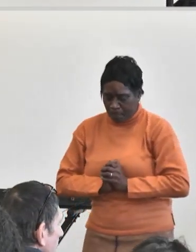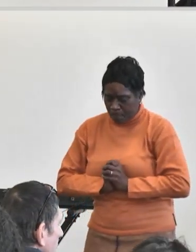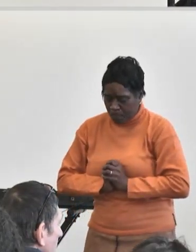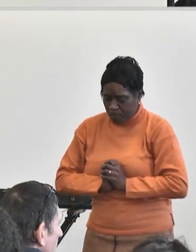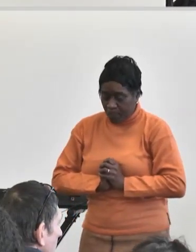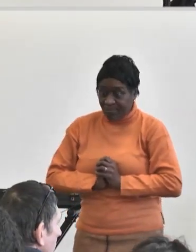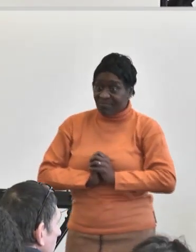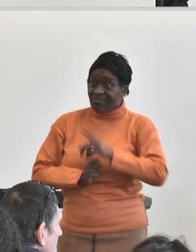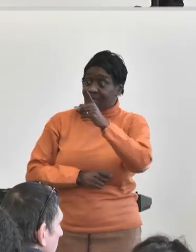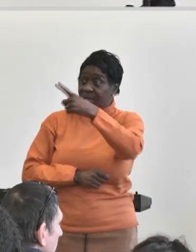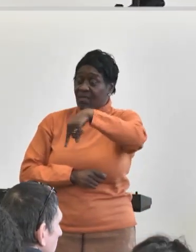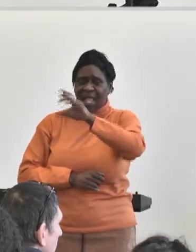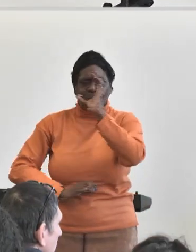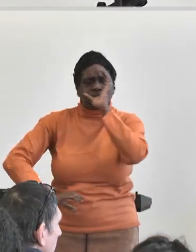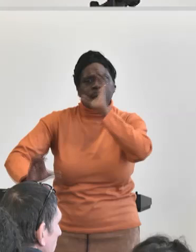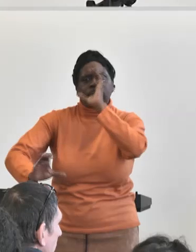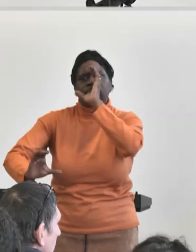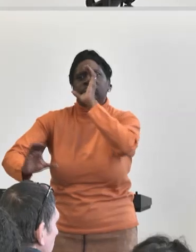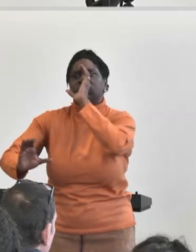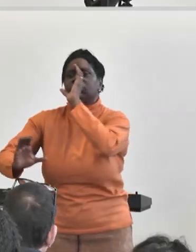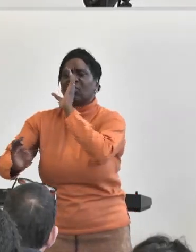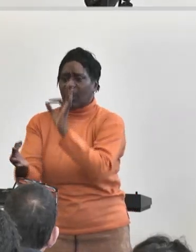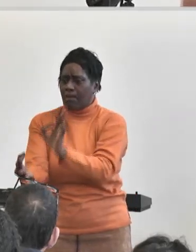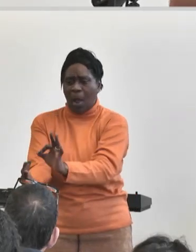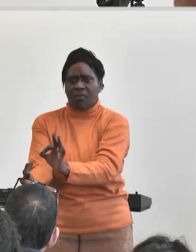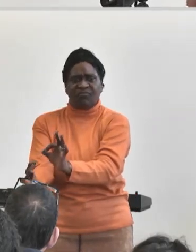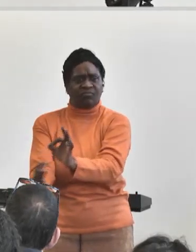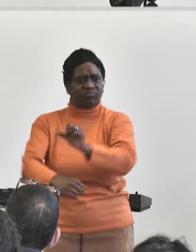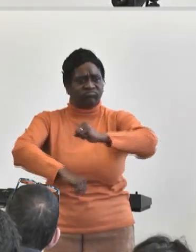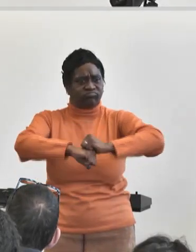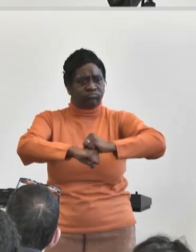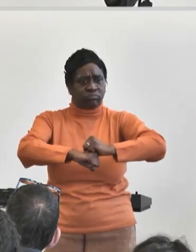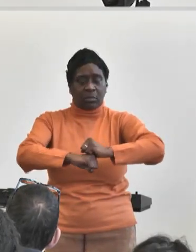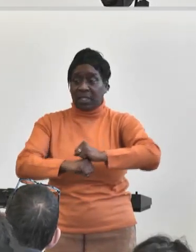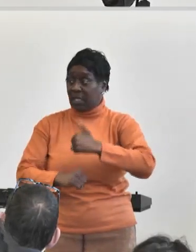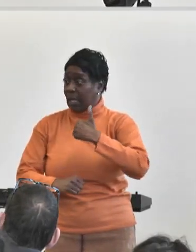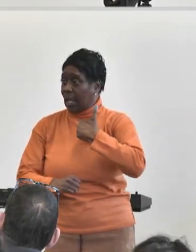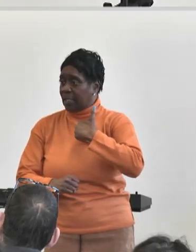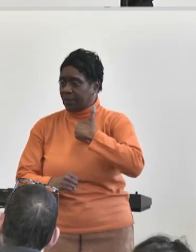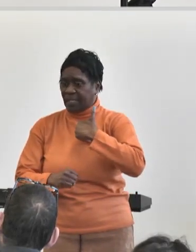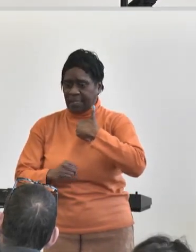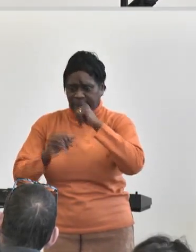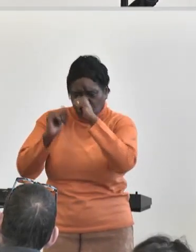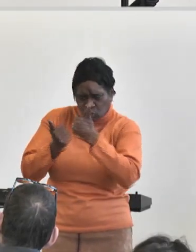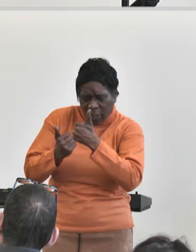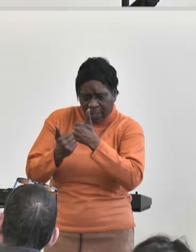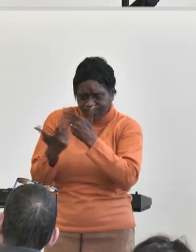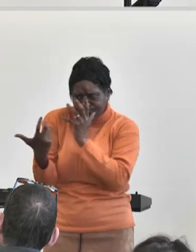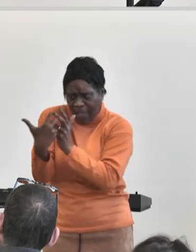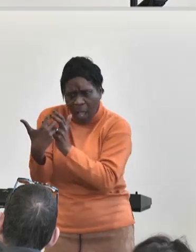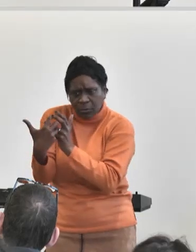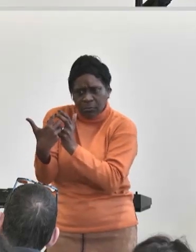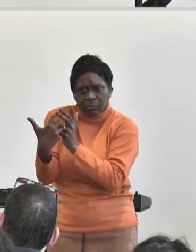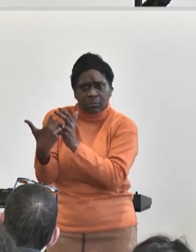fundación. And they would search for the perfect stone. Y buscaban la piedra perfecta. It had to be shaped just right. Tenía que ser